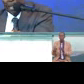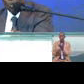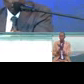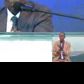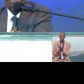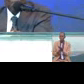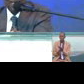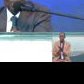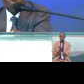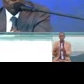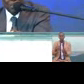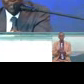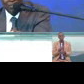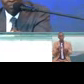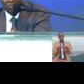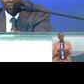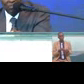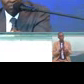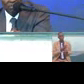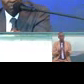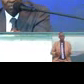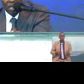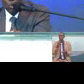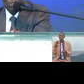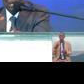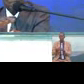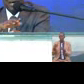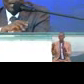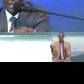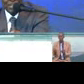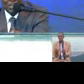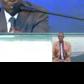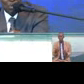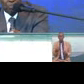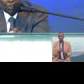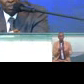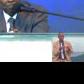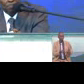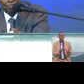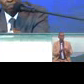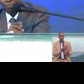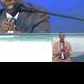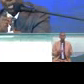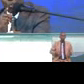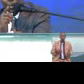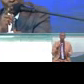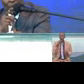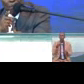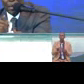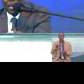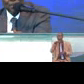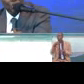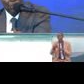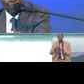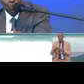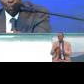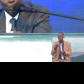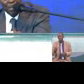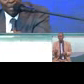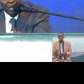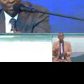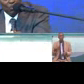flesh. We don't abide in sin. We don't abide in corruption.